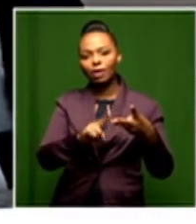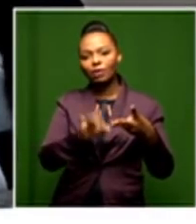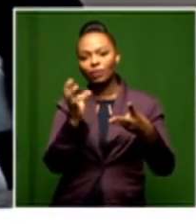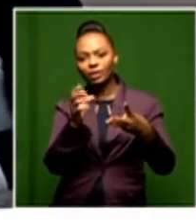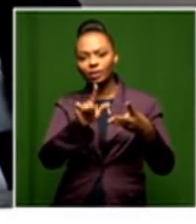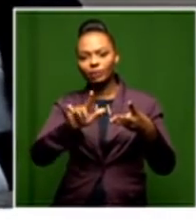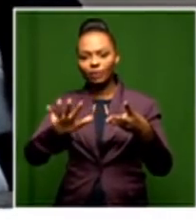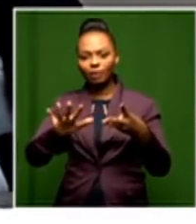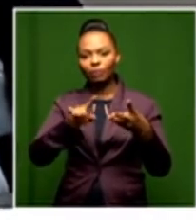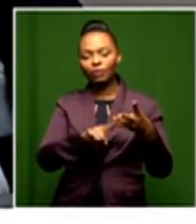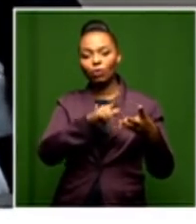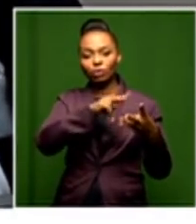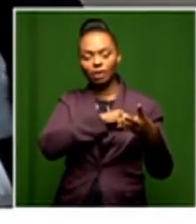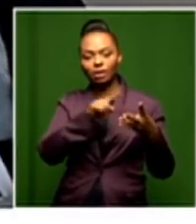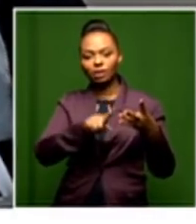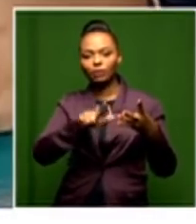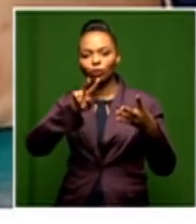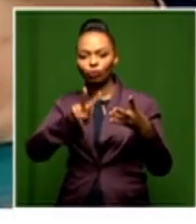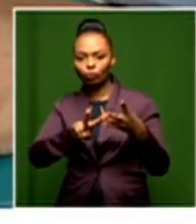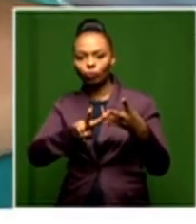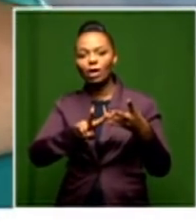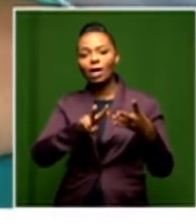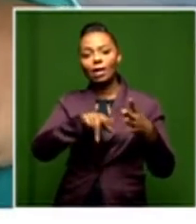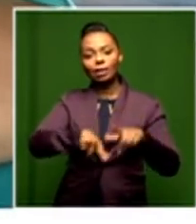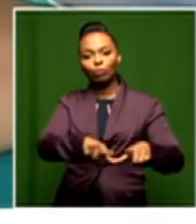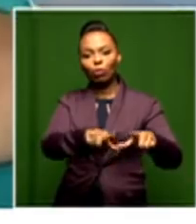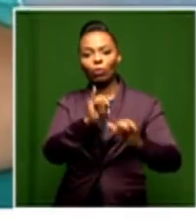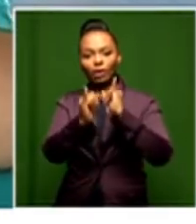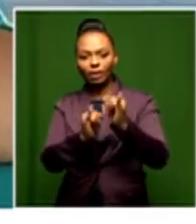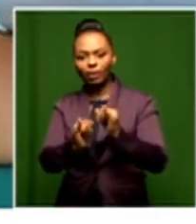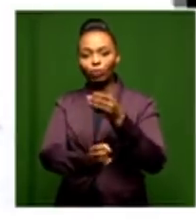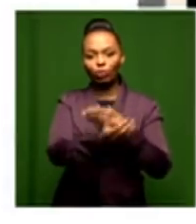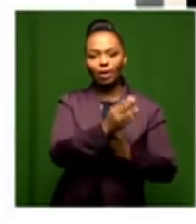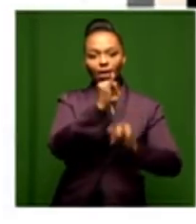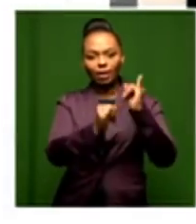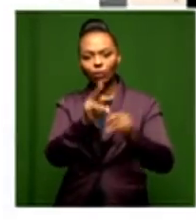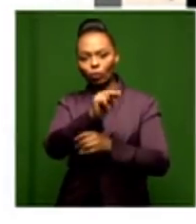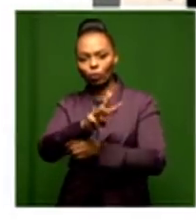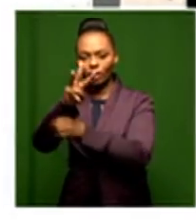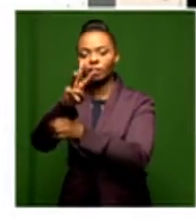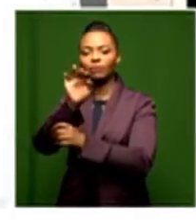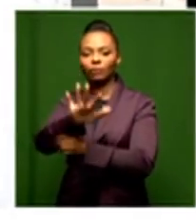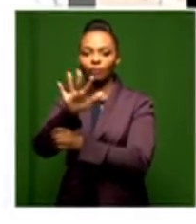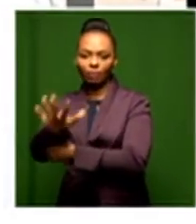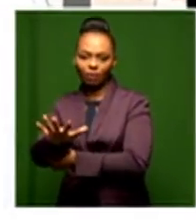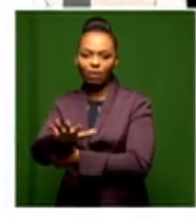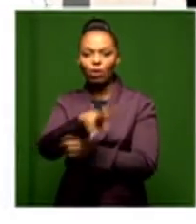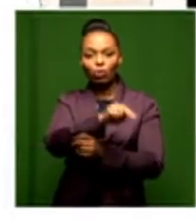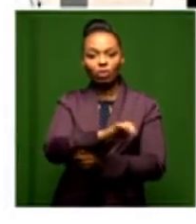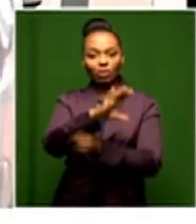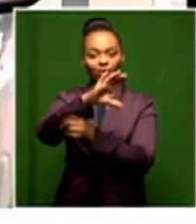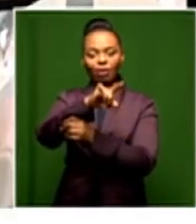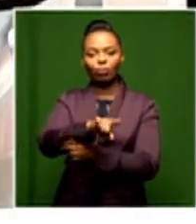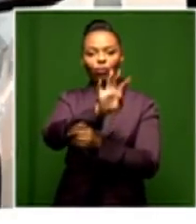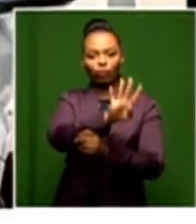Gauteng. KwaZulu-Natal recorded 72 deaths, Limpopo 11, Mpumalanga 11, the Northwest